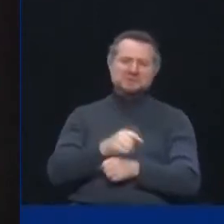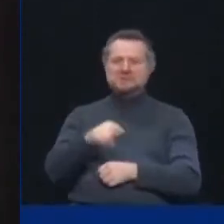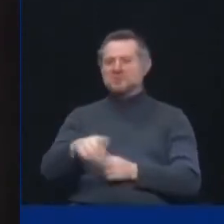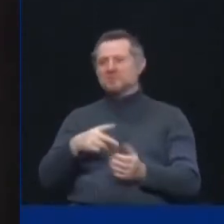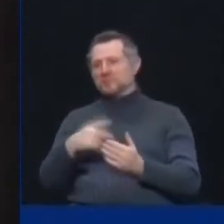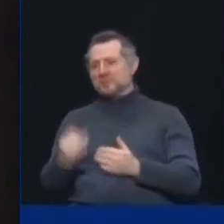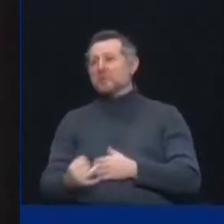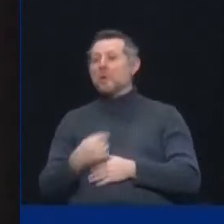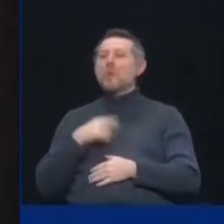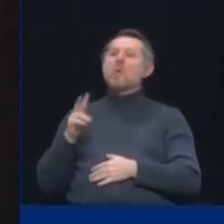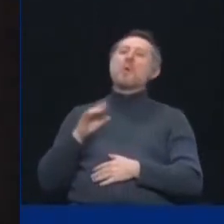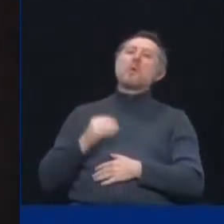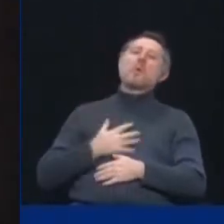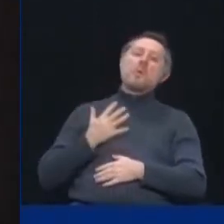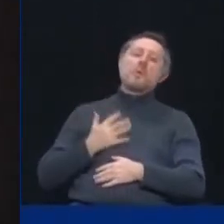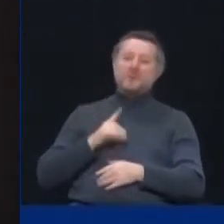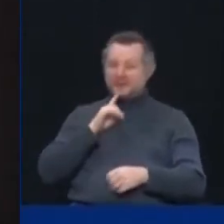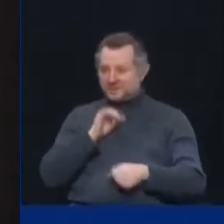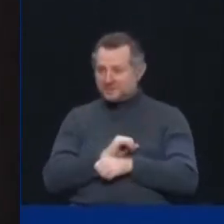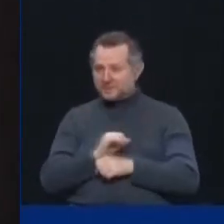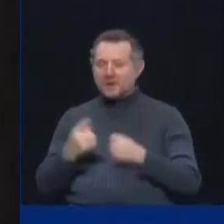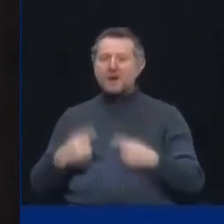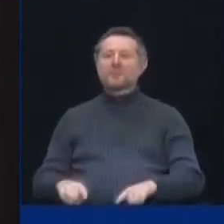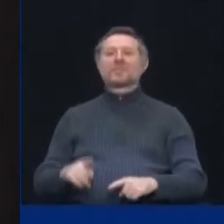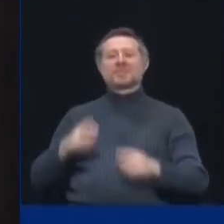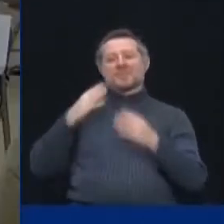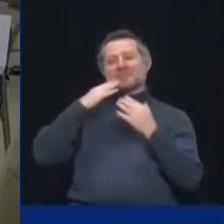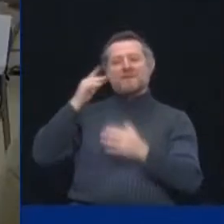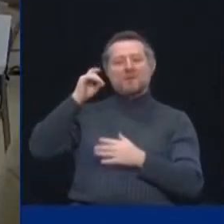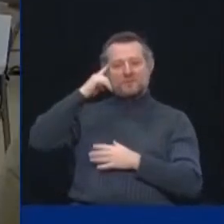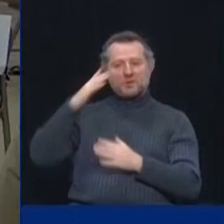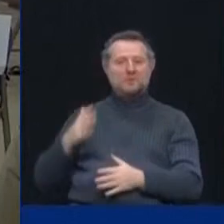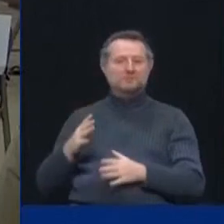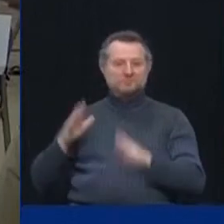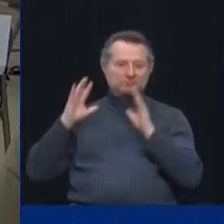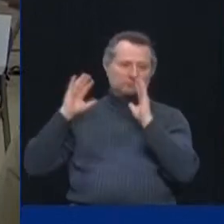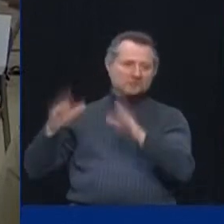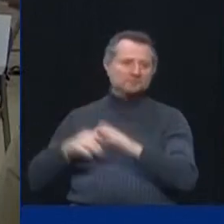and now we see it all together. Thank you, Governor. Just great.